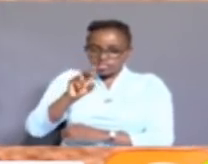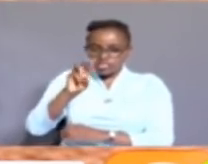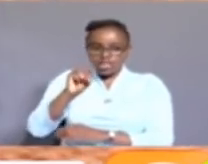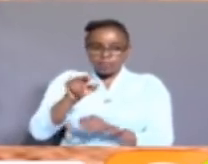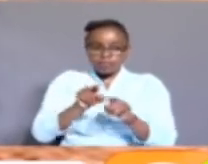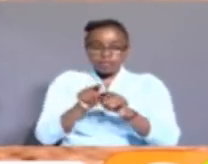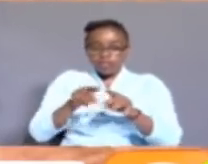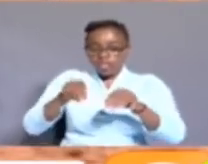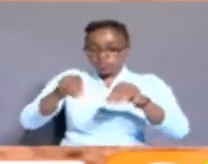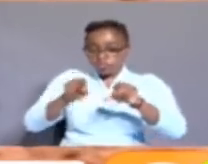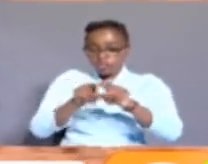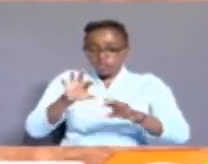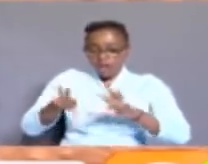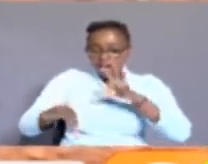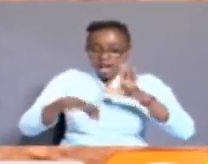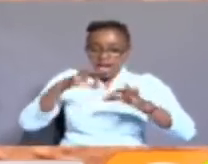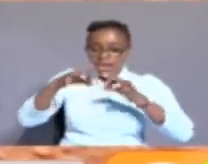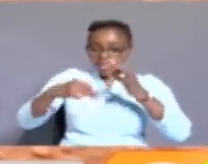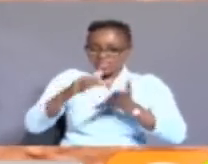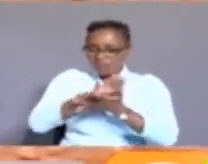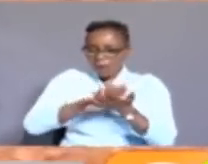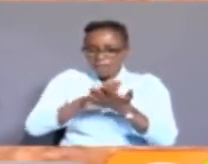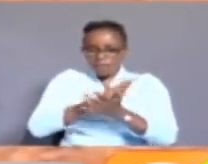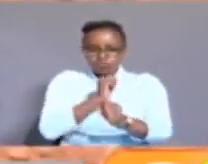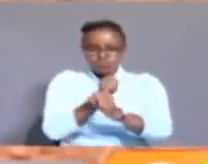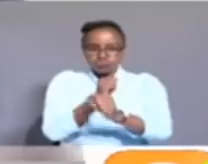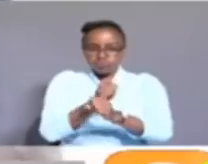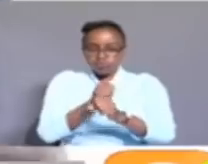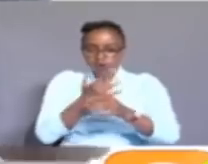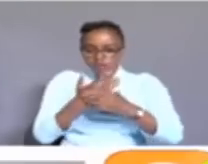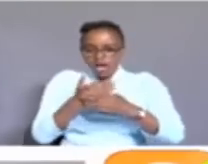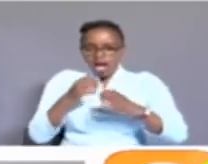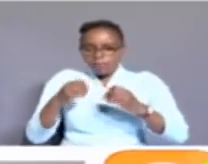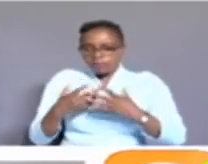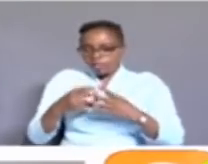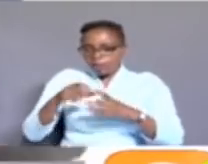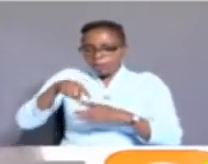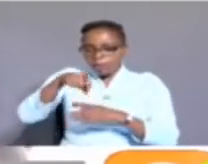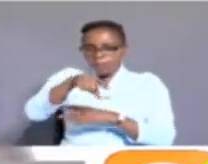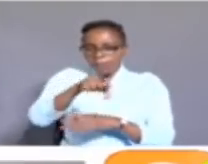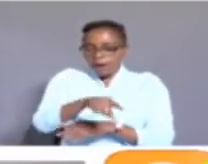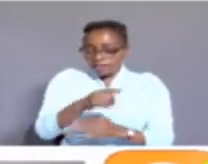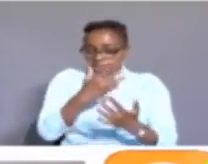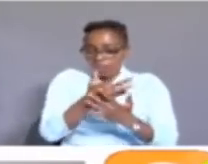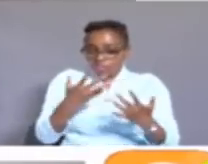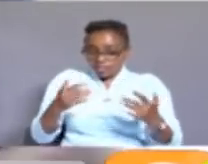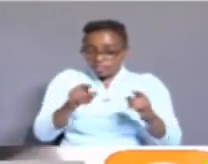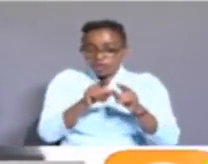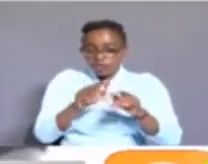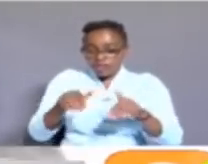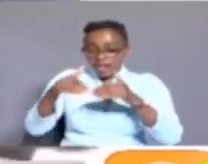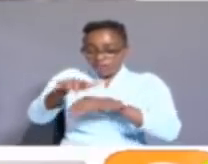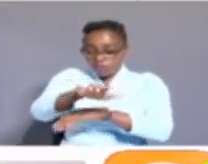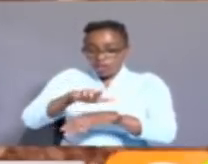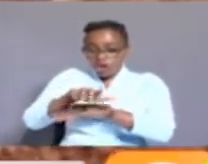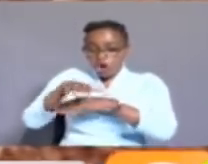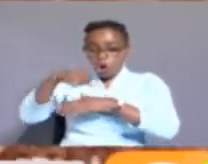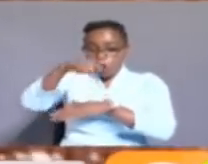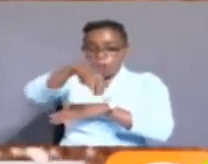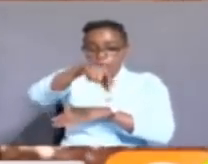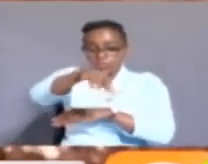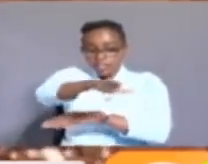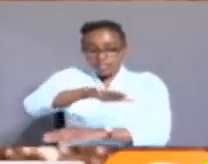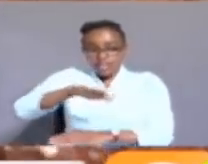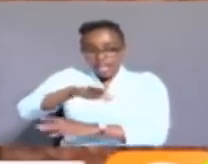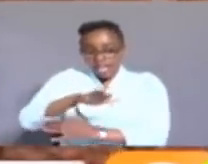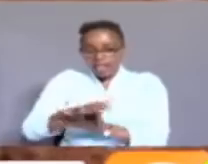to analysis conducted primarily to estimate concentration of a plant's nutrients in a given location or planting area